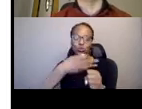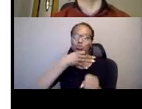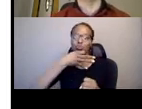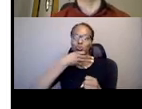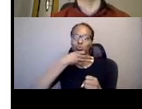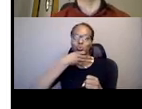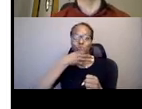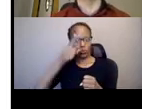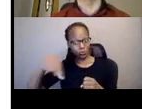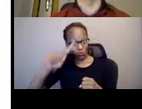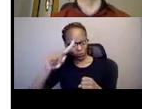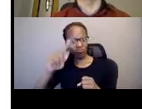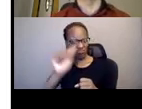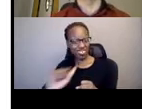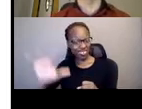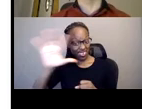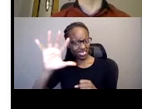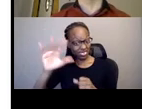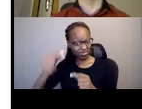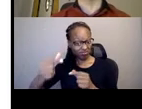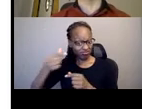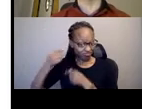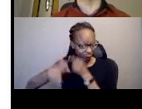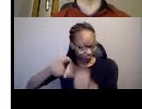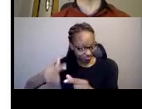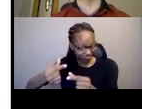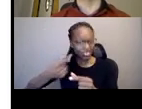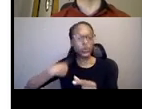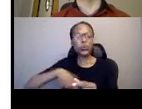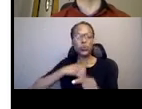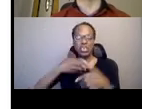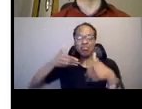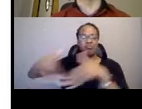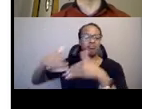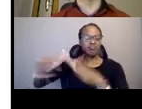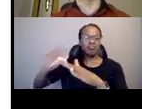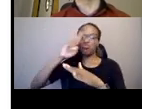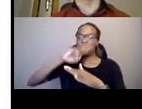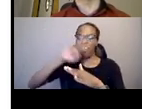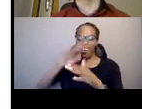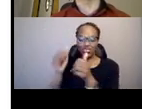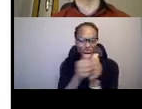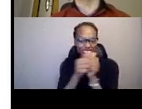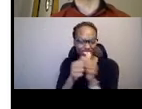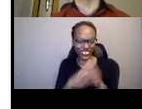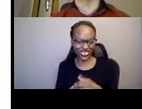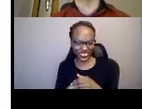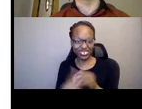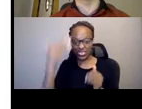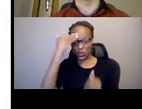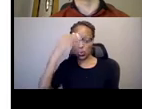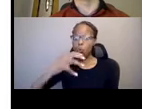who are of Asian descent, we are sending away the rat together. And you know it's an orange rat,